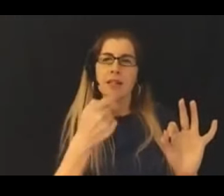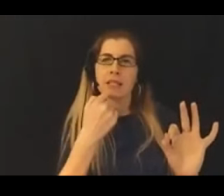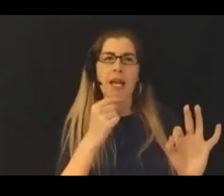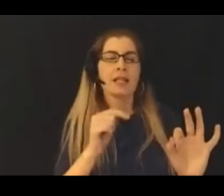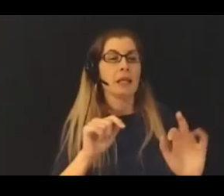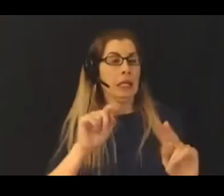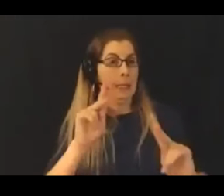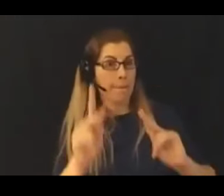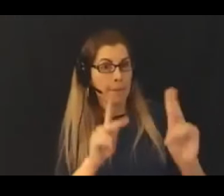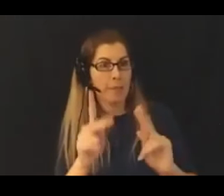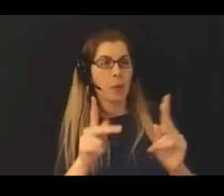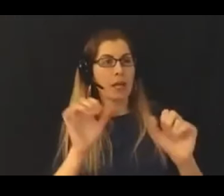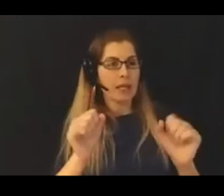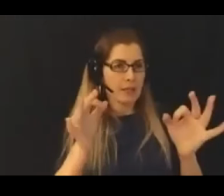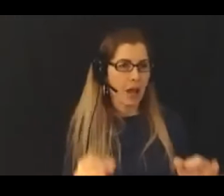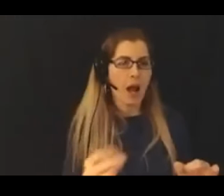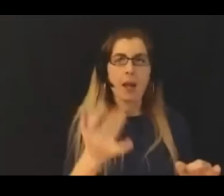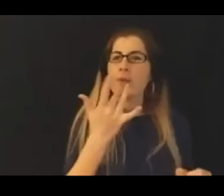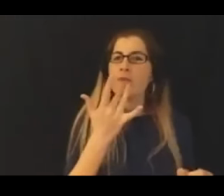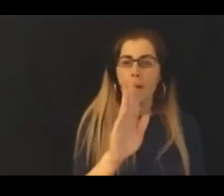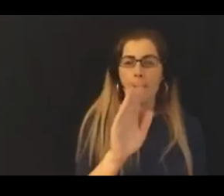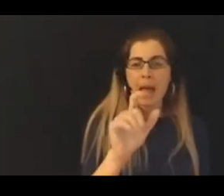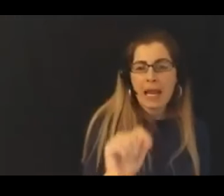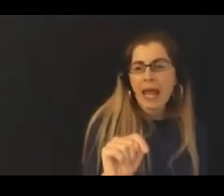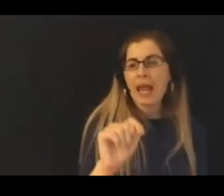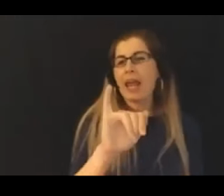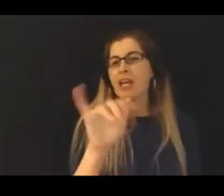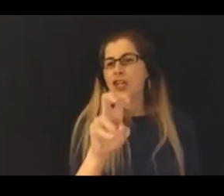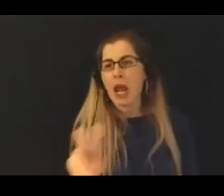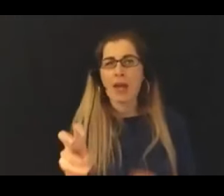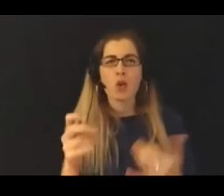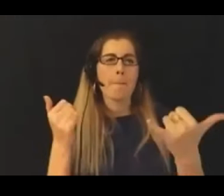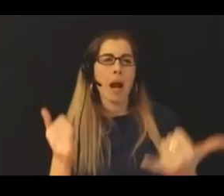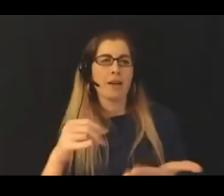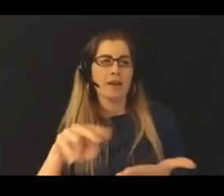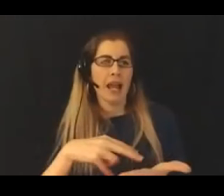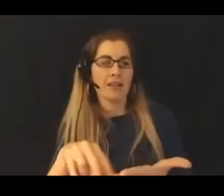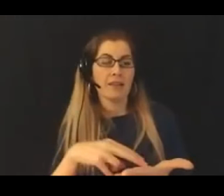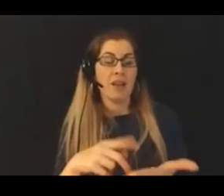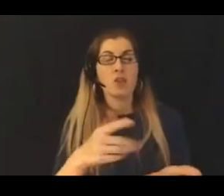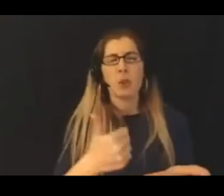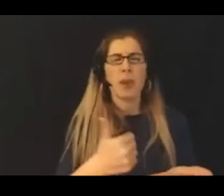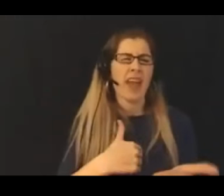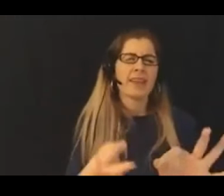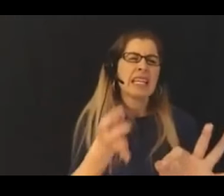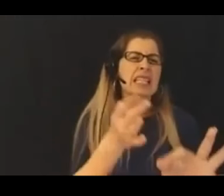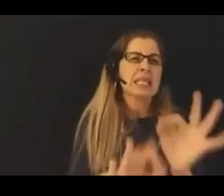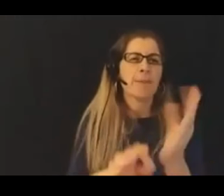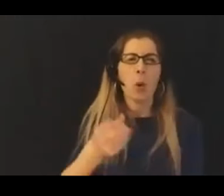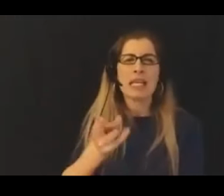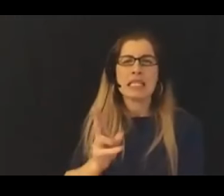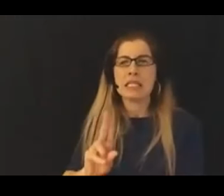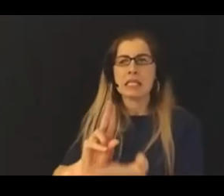they wanted to do modern, ballet, or jazz. So we created an online sign-up, simple online sign-up software, and we